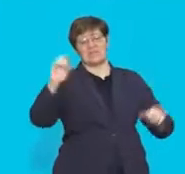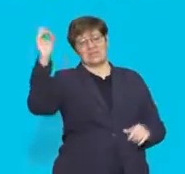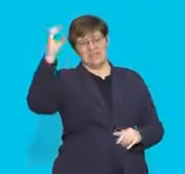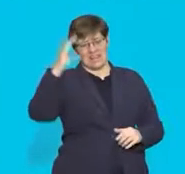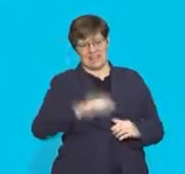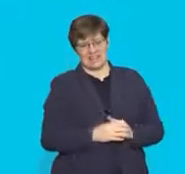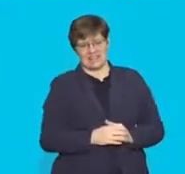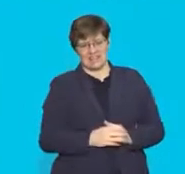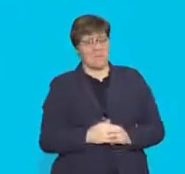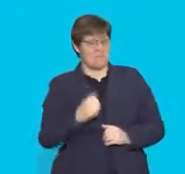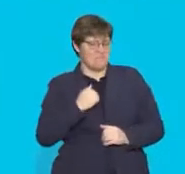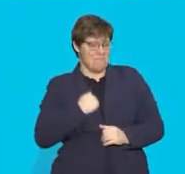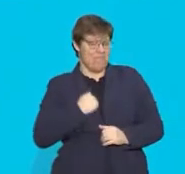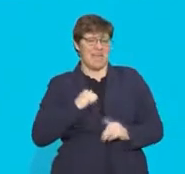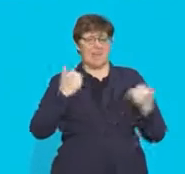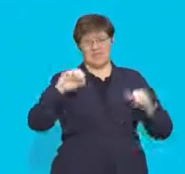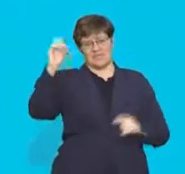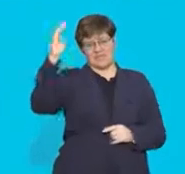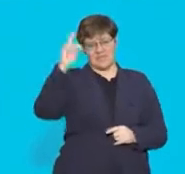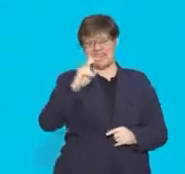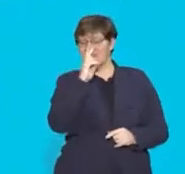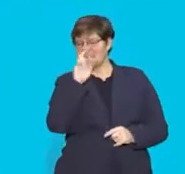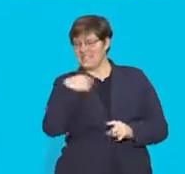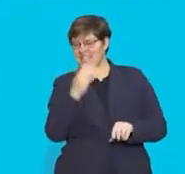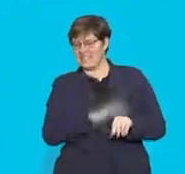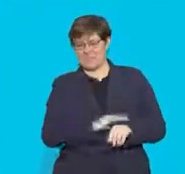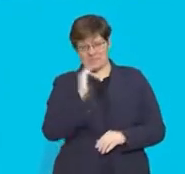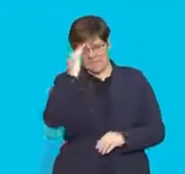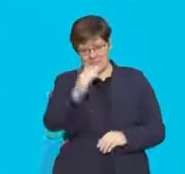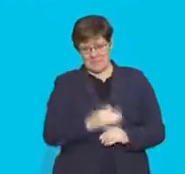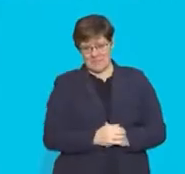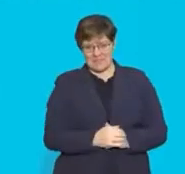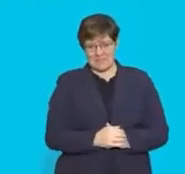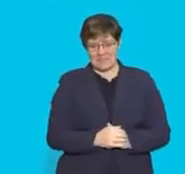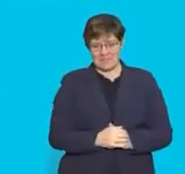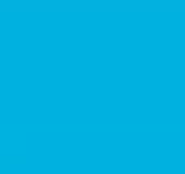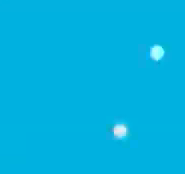accounting star. Ashraf's accounting star. Until next time, goodbye.